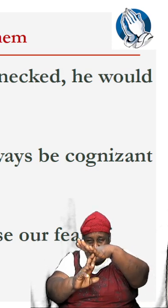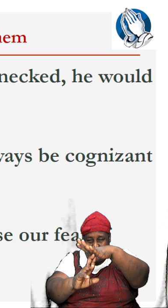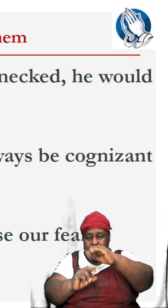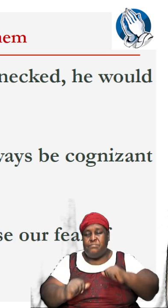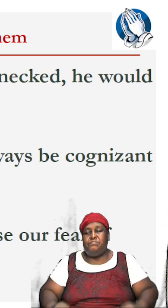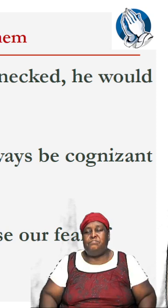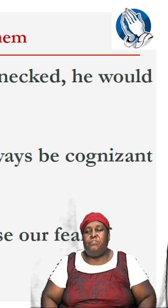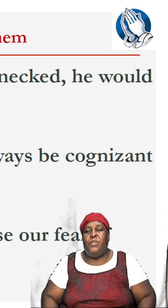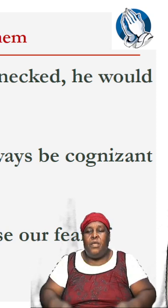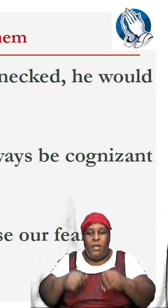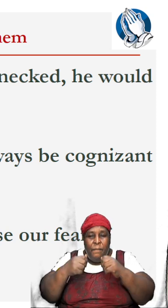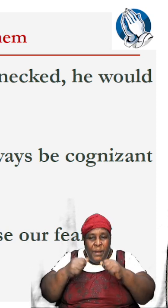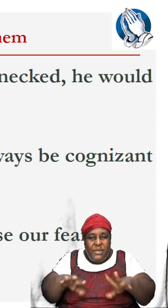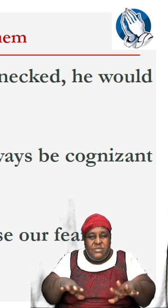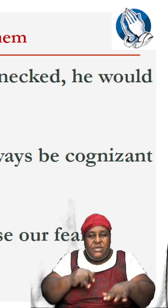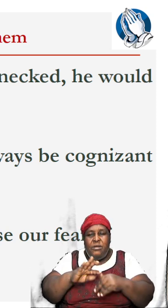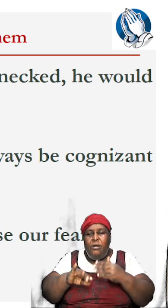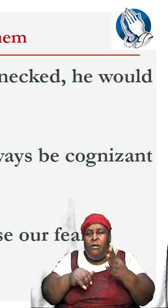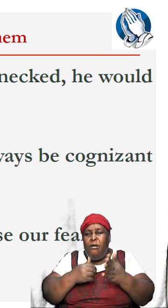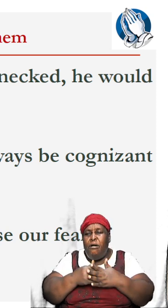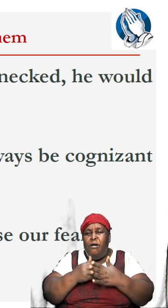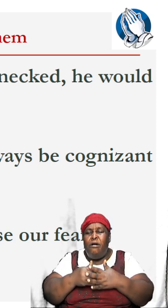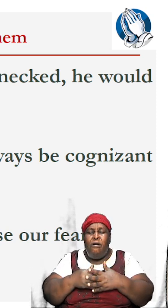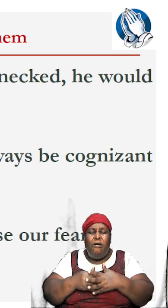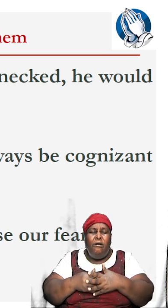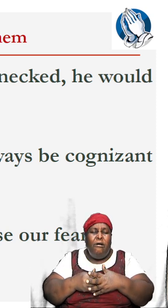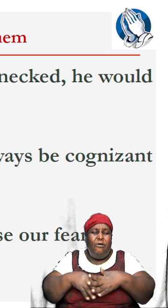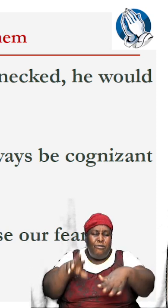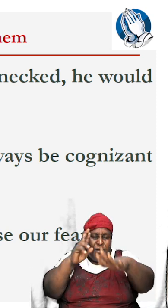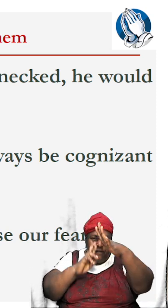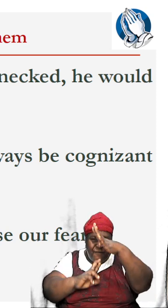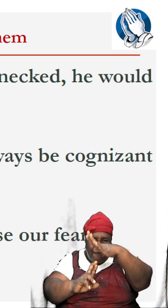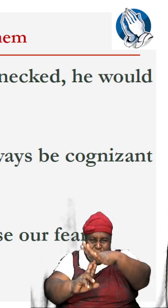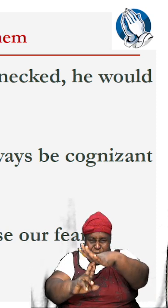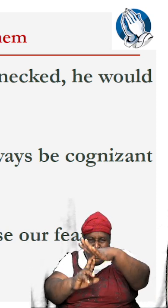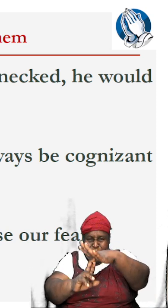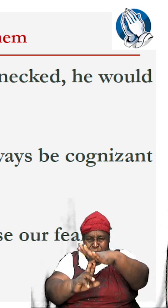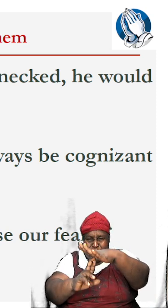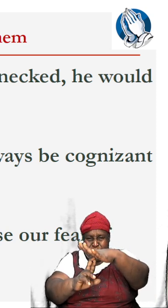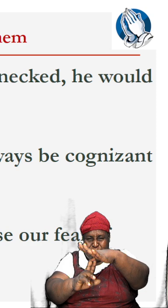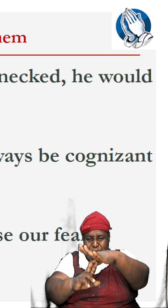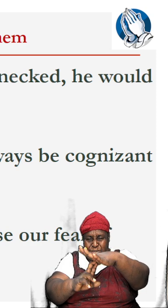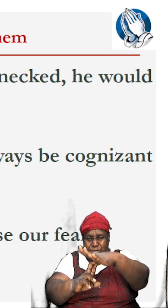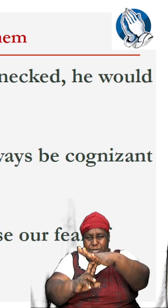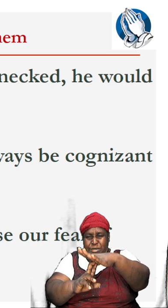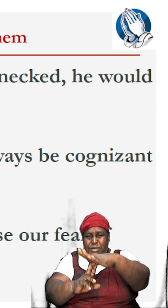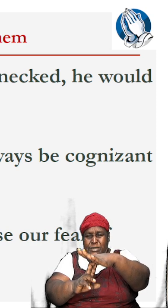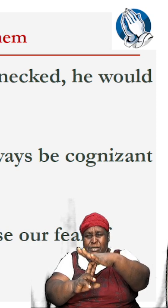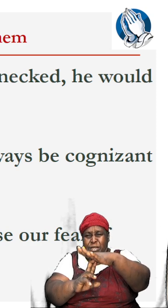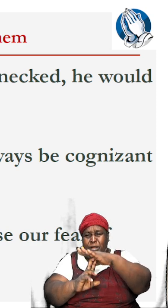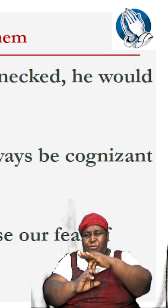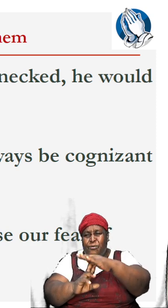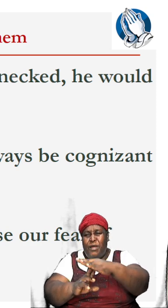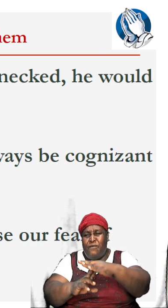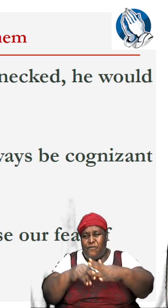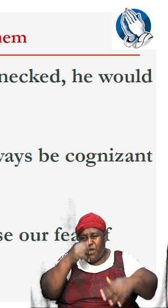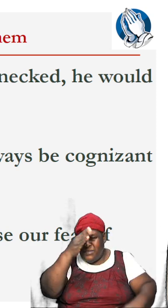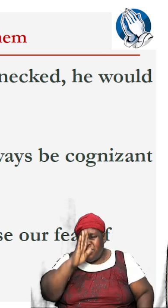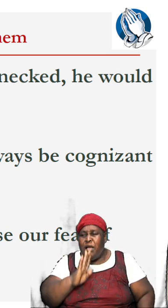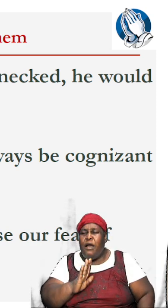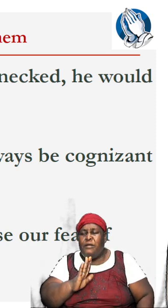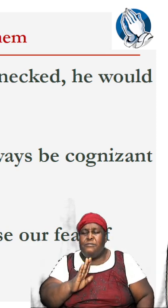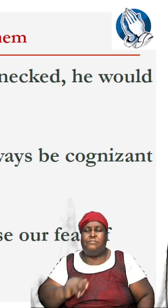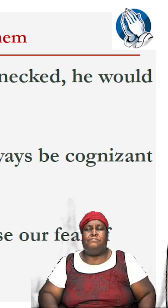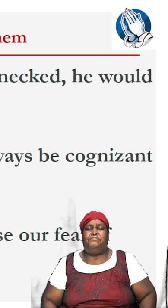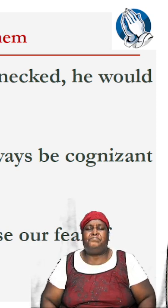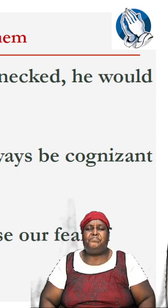1, blessed are all who fear the Lord. In other words, blessed is everyone who reverence